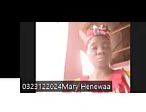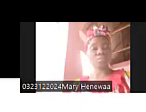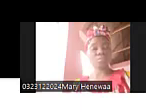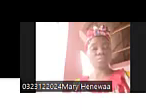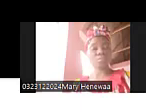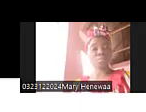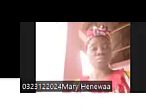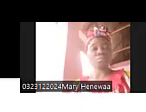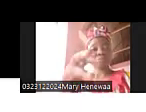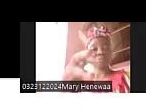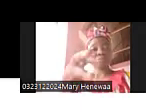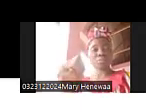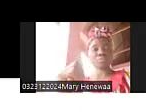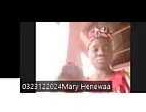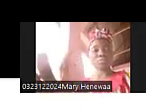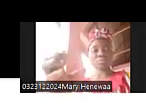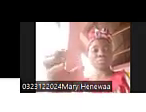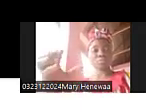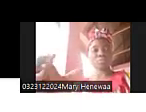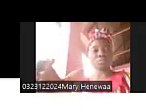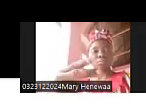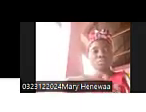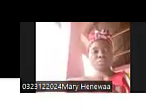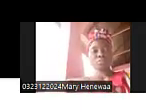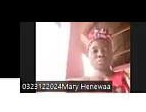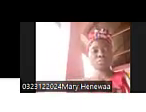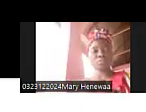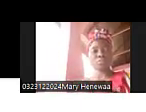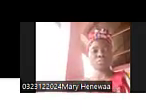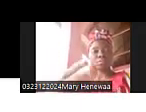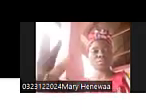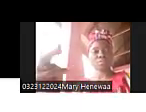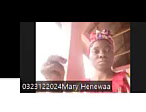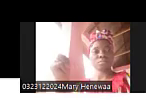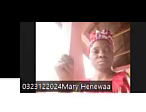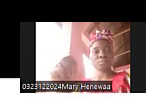R O.